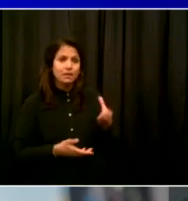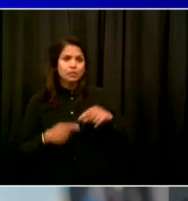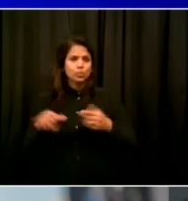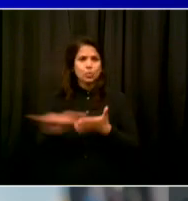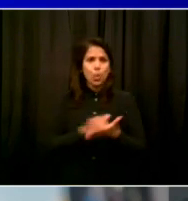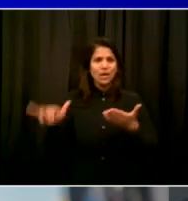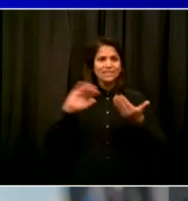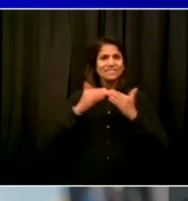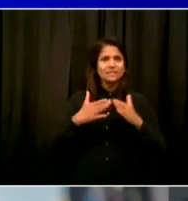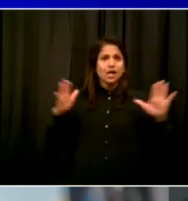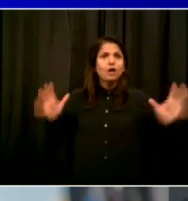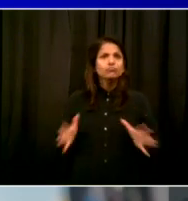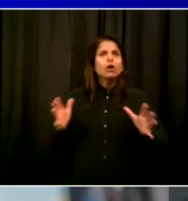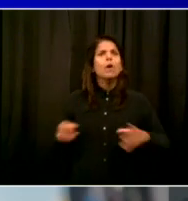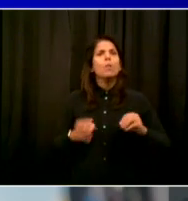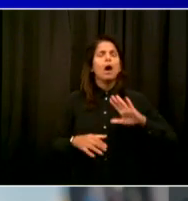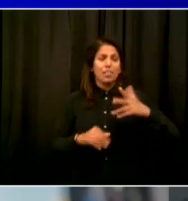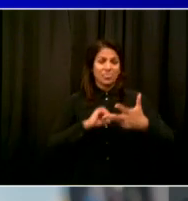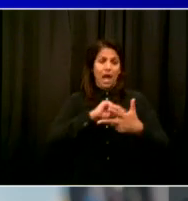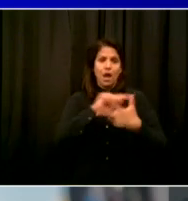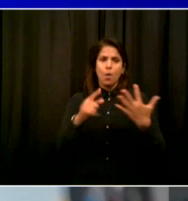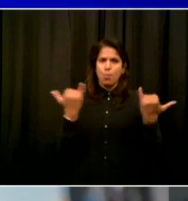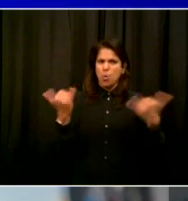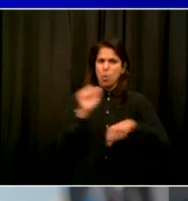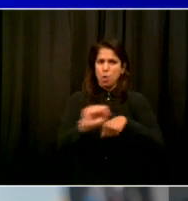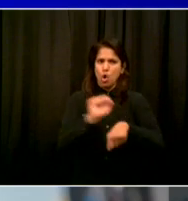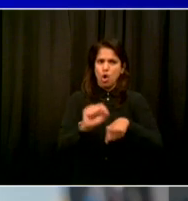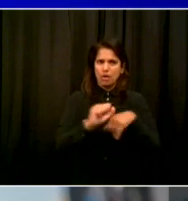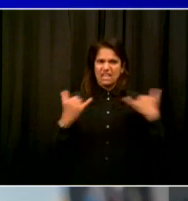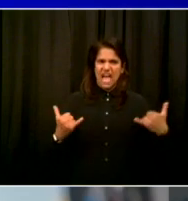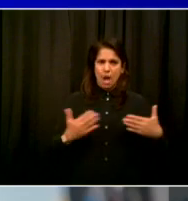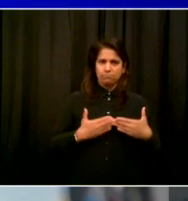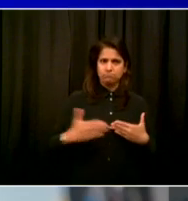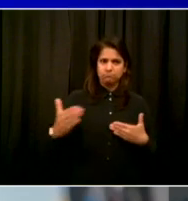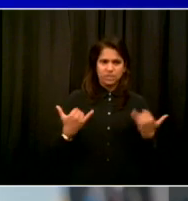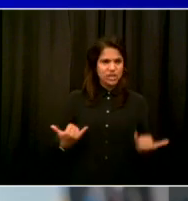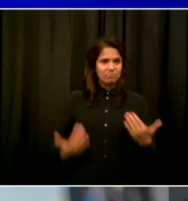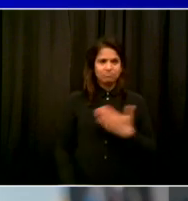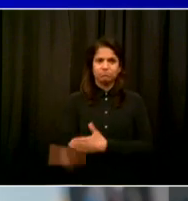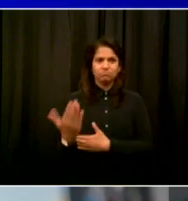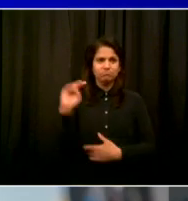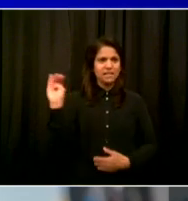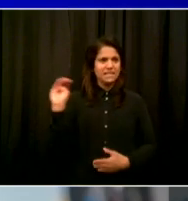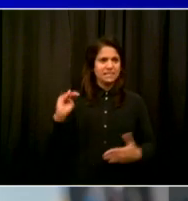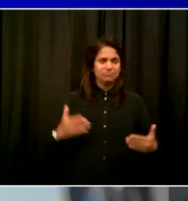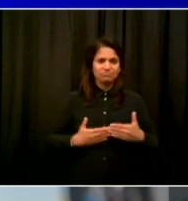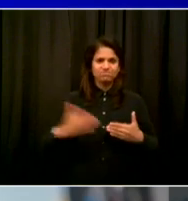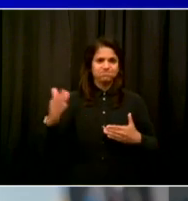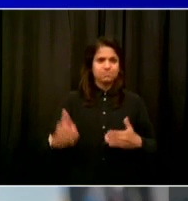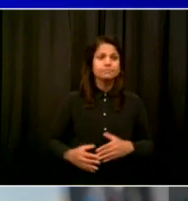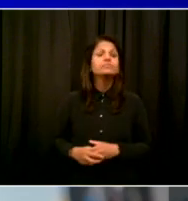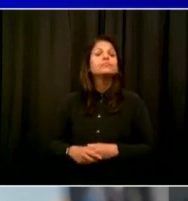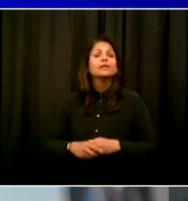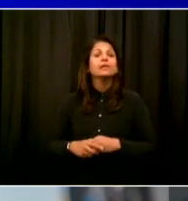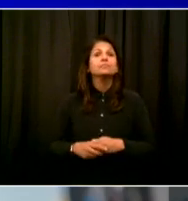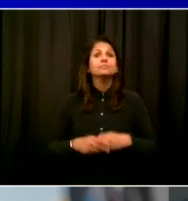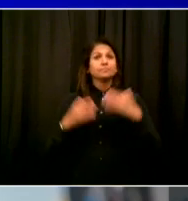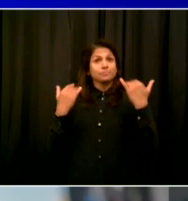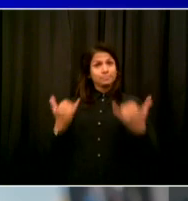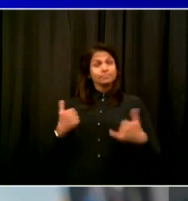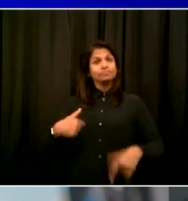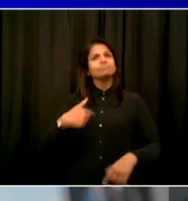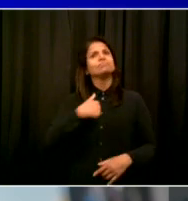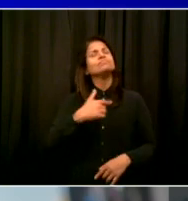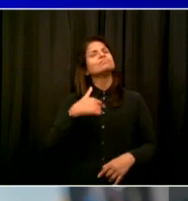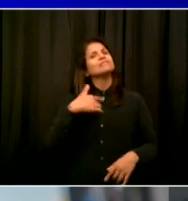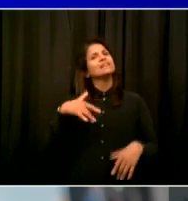but I feel a sense of calm, a sense of peace that I haven't felt in a long time because we finally have a clear result to this